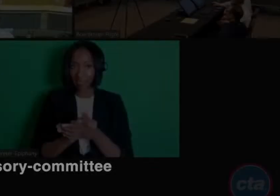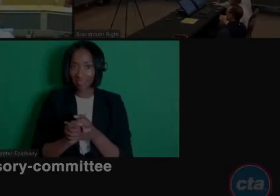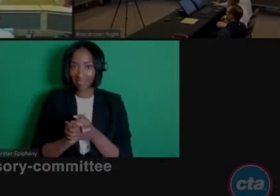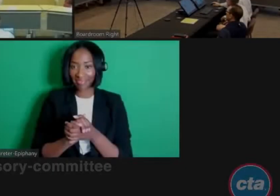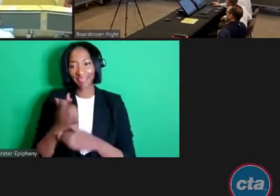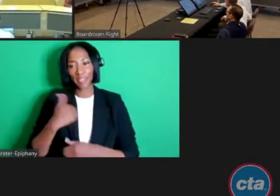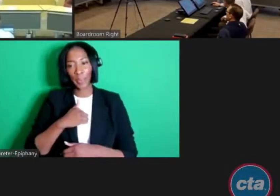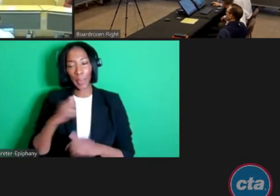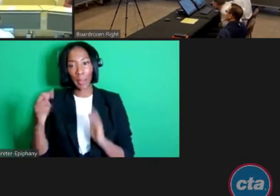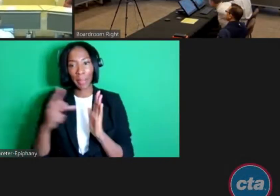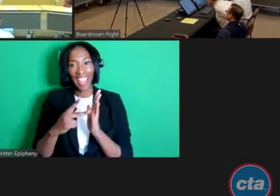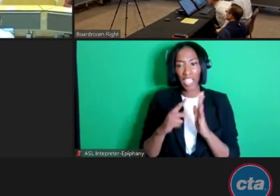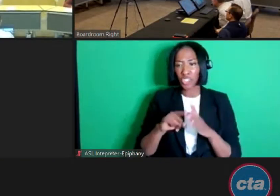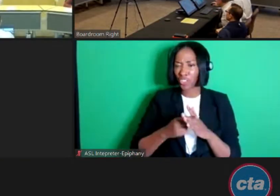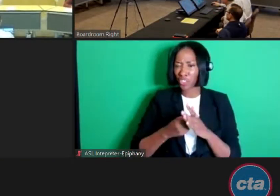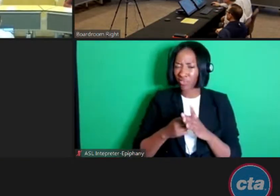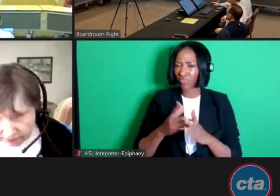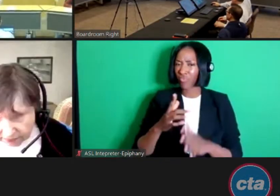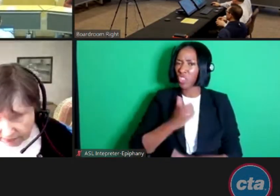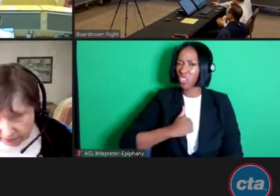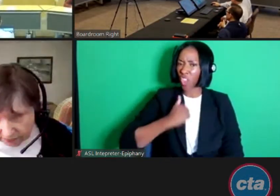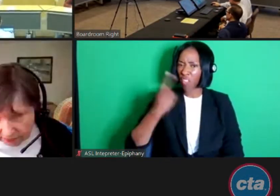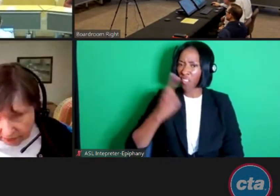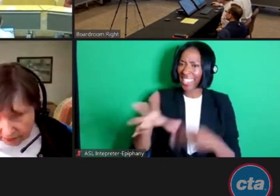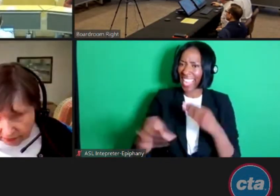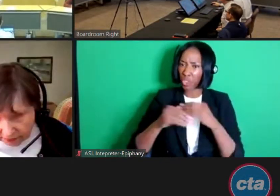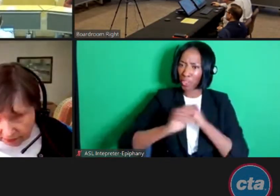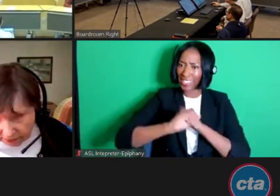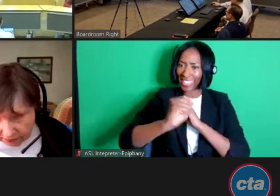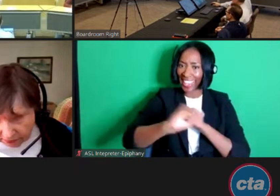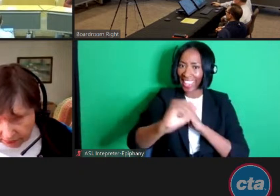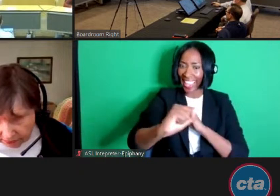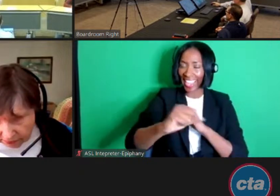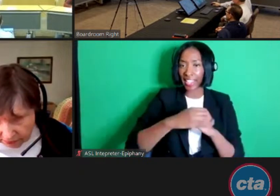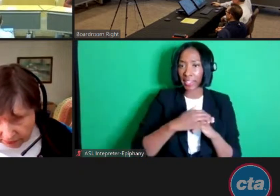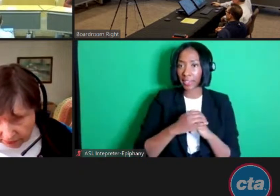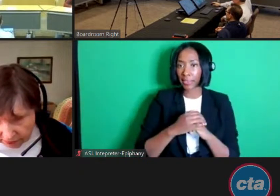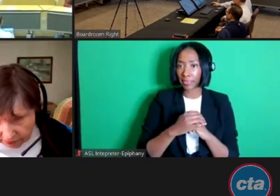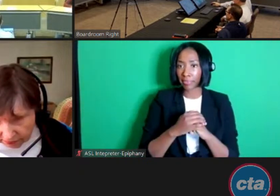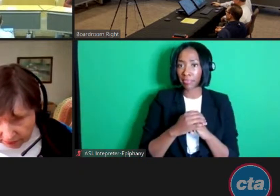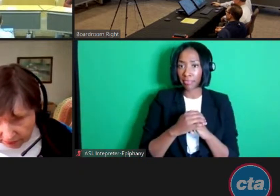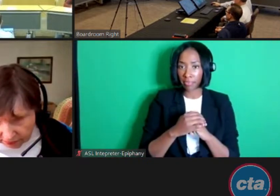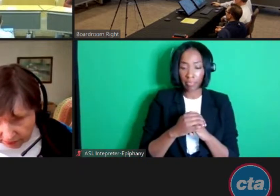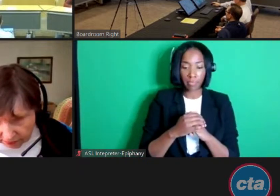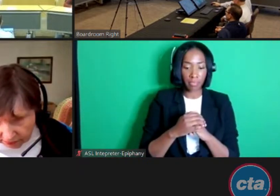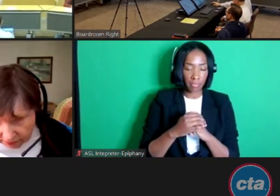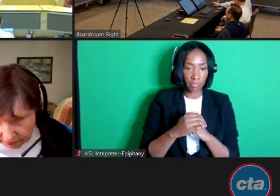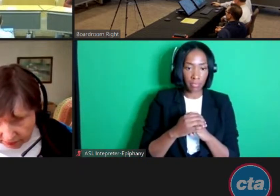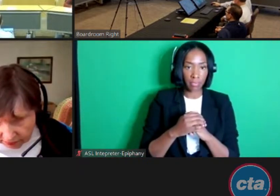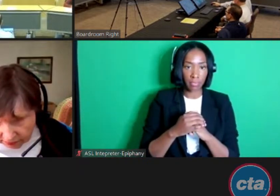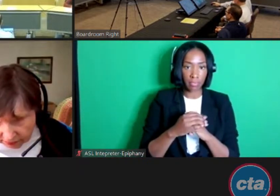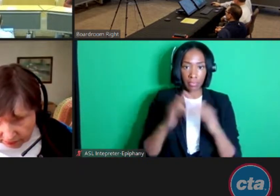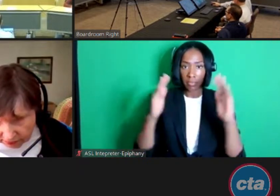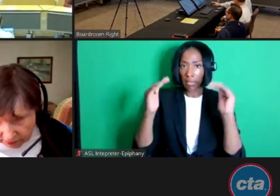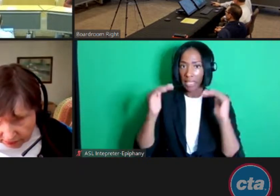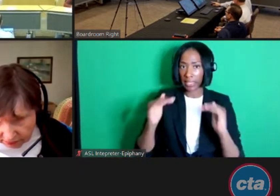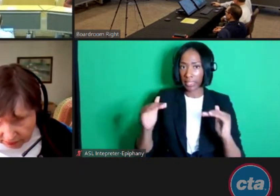Back, sorry for the extra delay. I guess we're returning with the CDOT presentation, right?